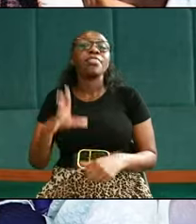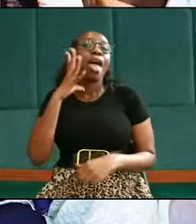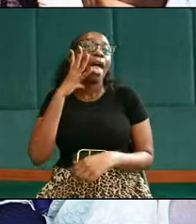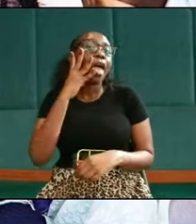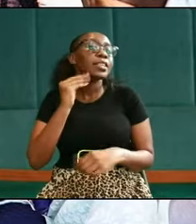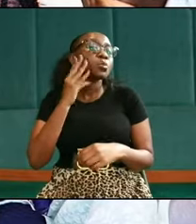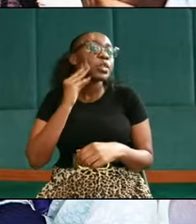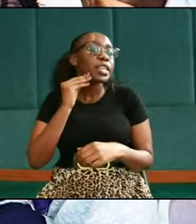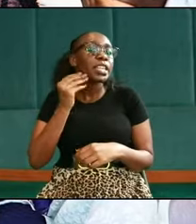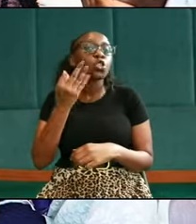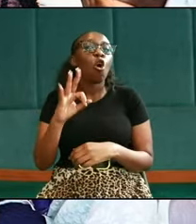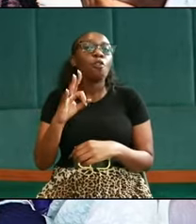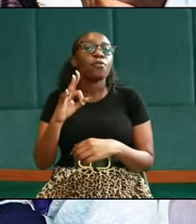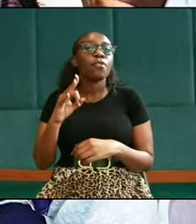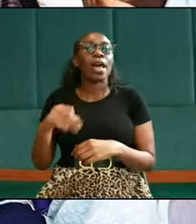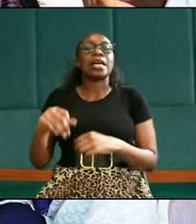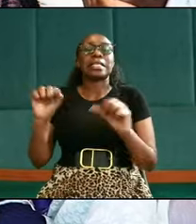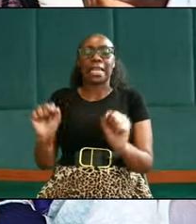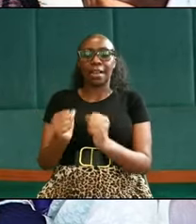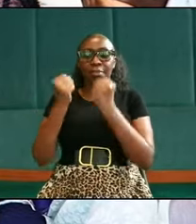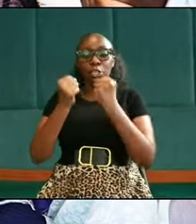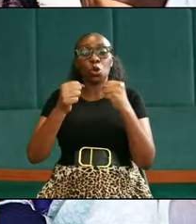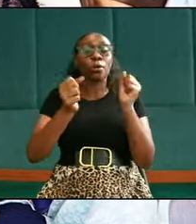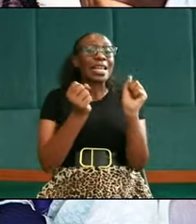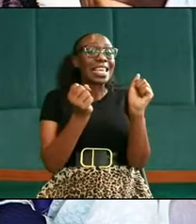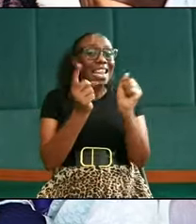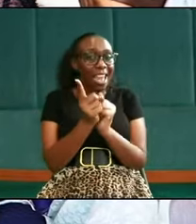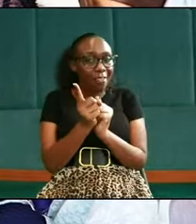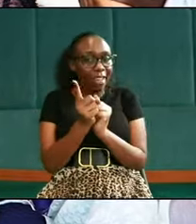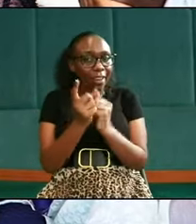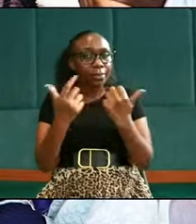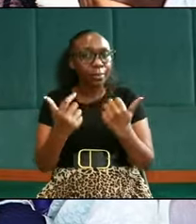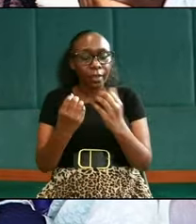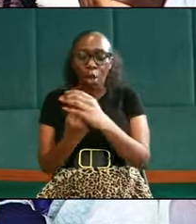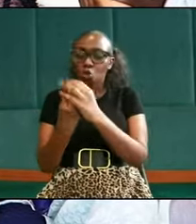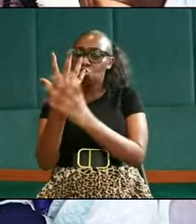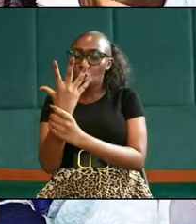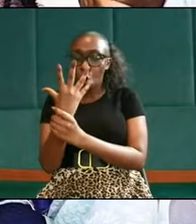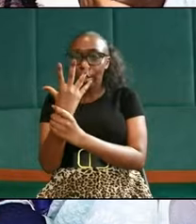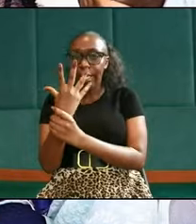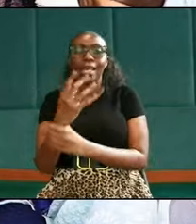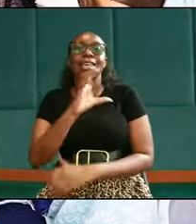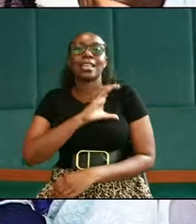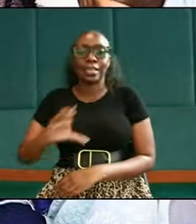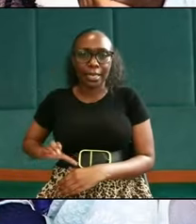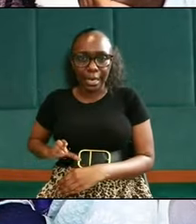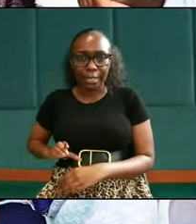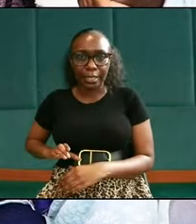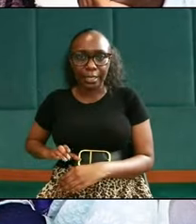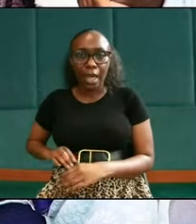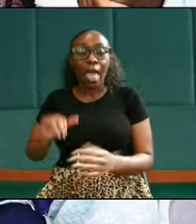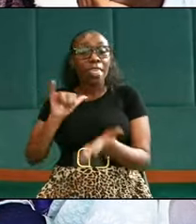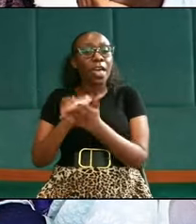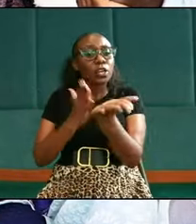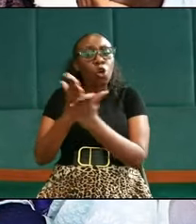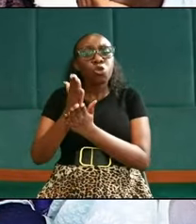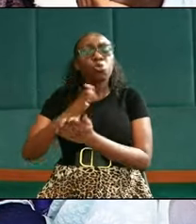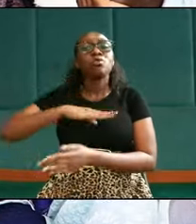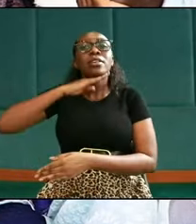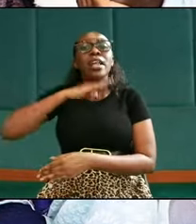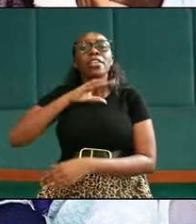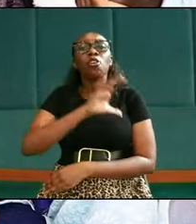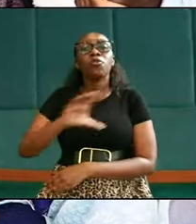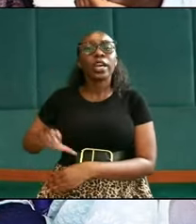of salvation. The 11th fundamental belief, growing in Christ, that by his death on the